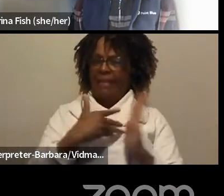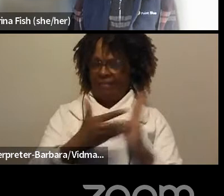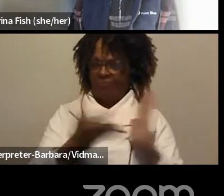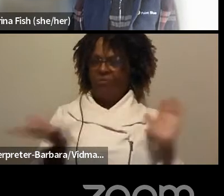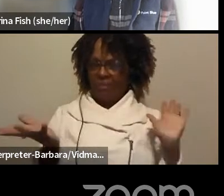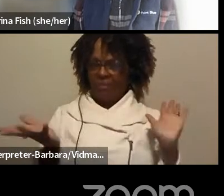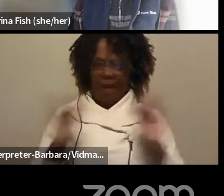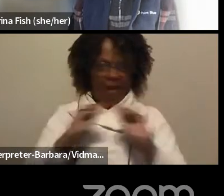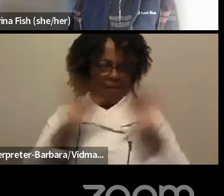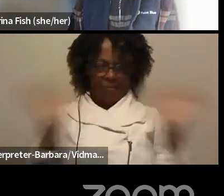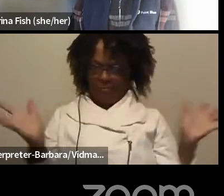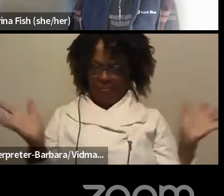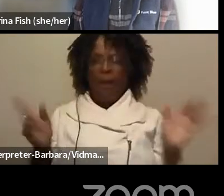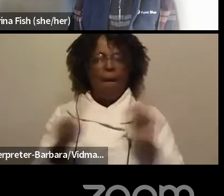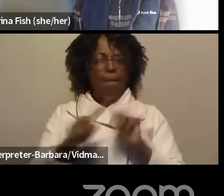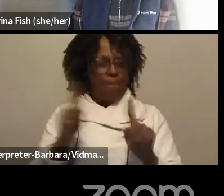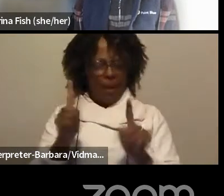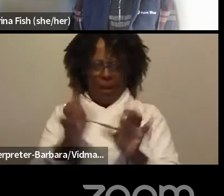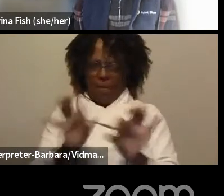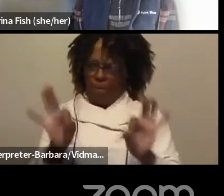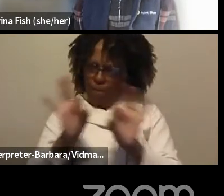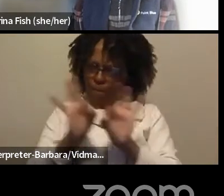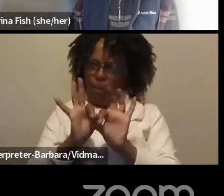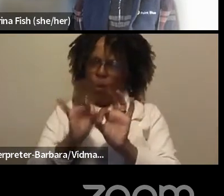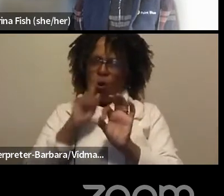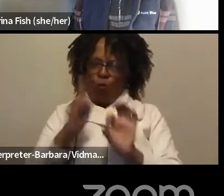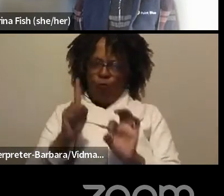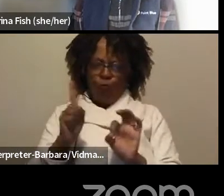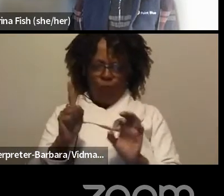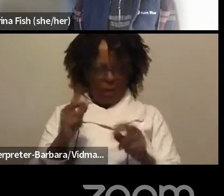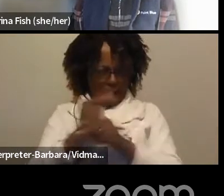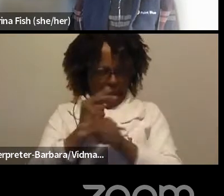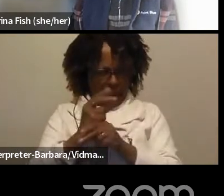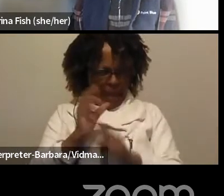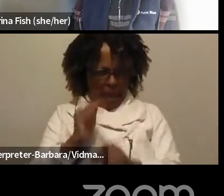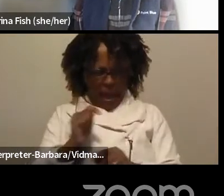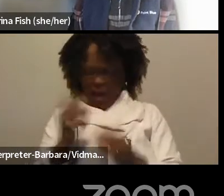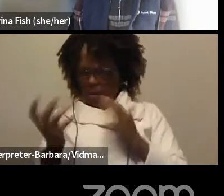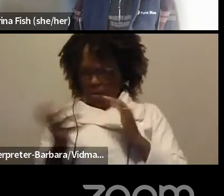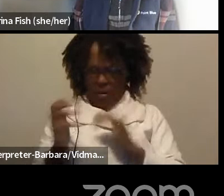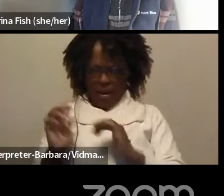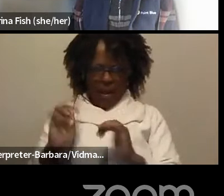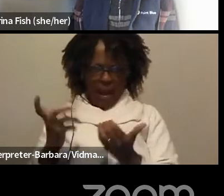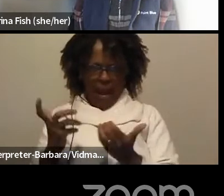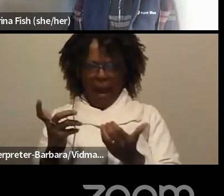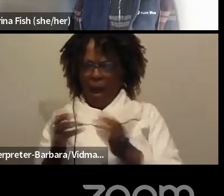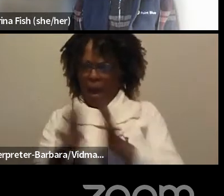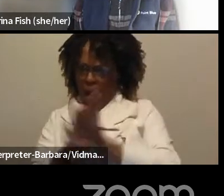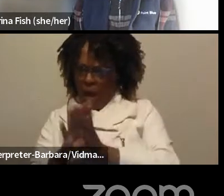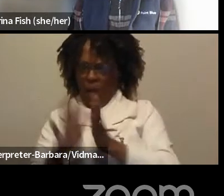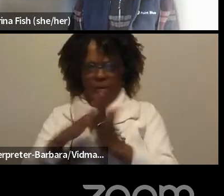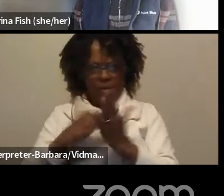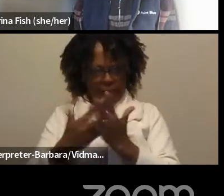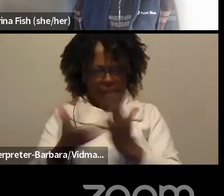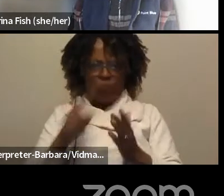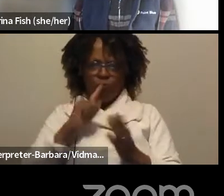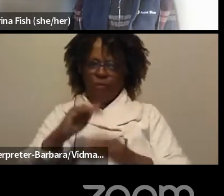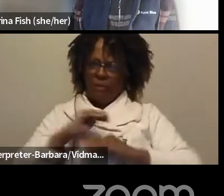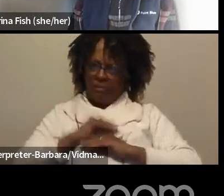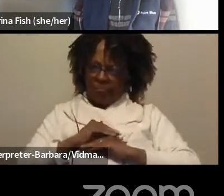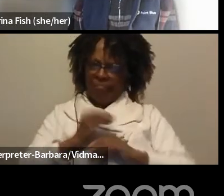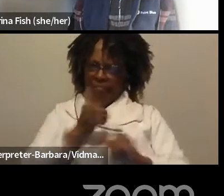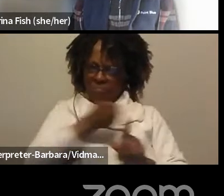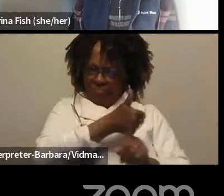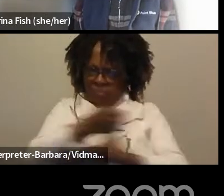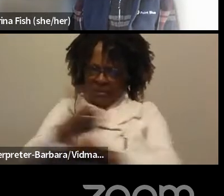is good for you, and that's what you should do. You should not be trying to conform to other people's schedules or what you think is the right way of doing something. If something